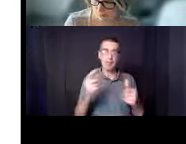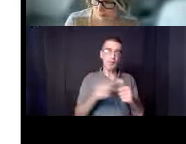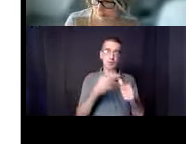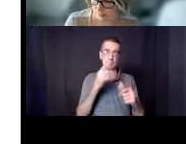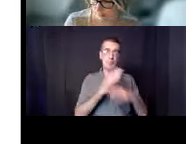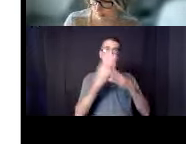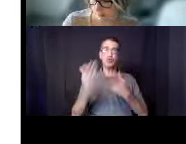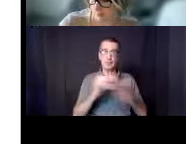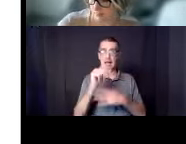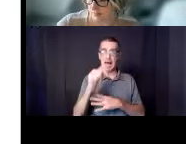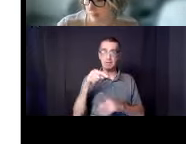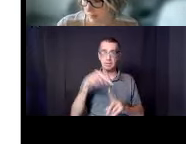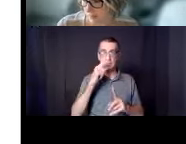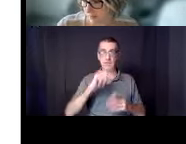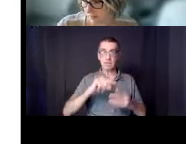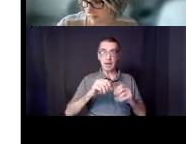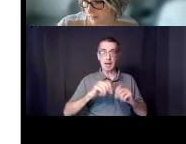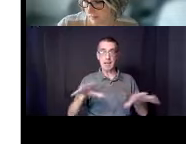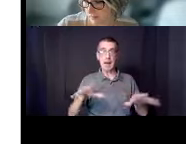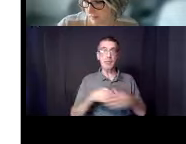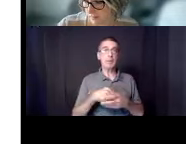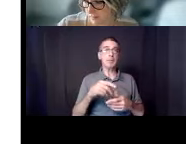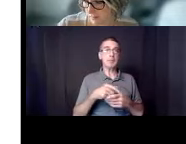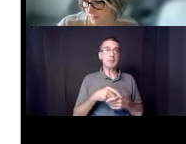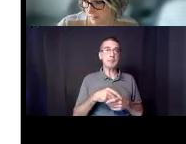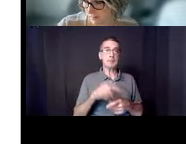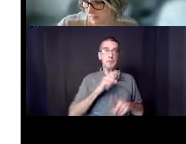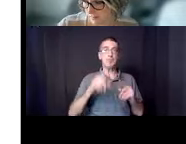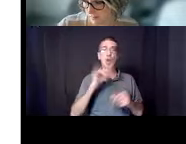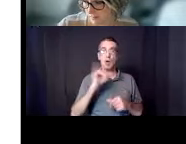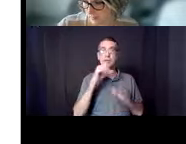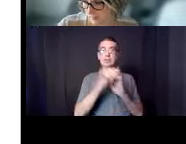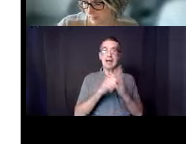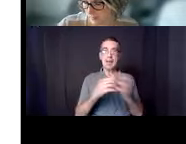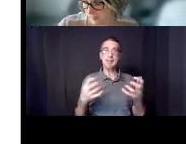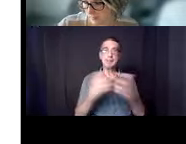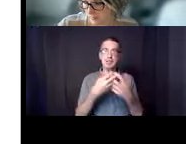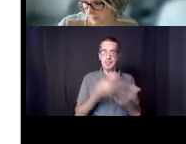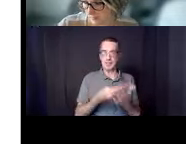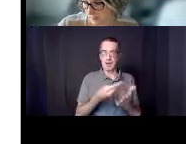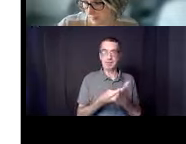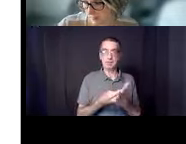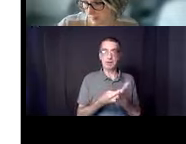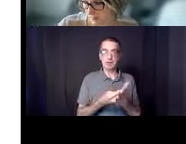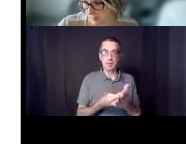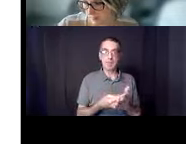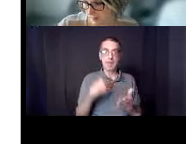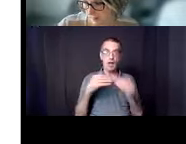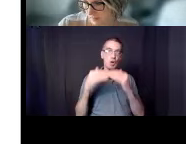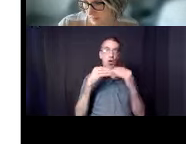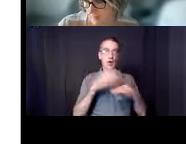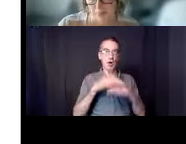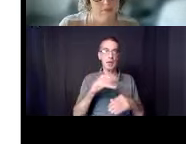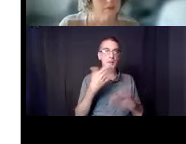Prevention Services Act is coming out, and but there's also state matching funds, and my OCAP colleagues on the call